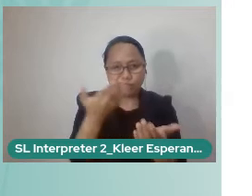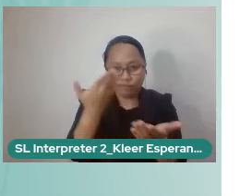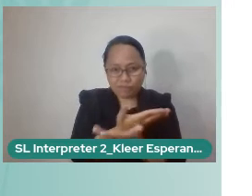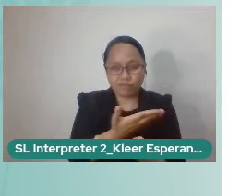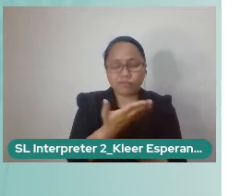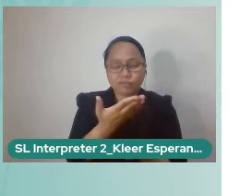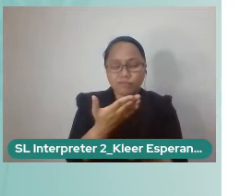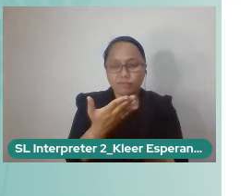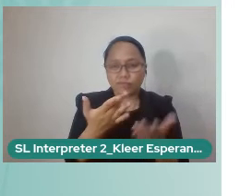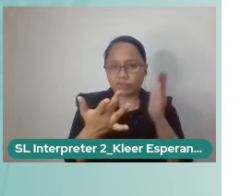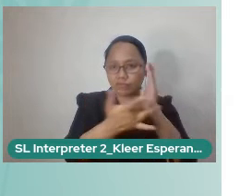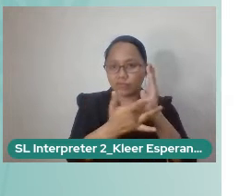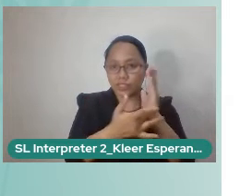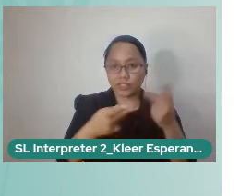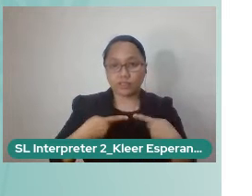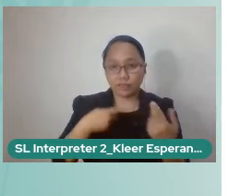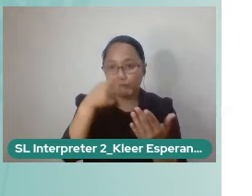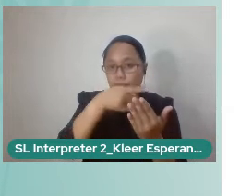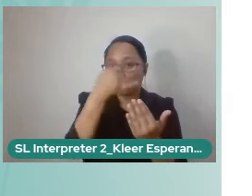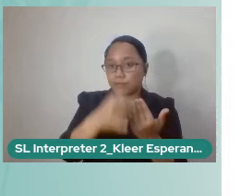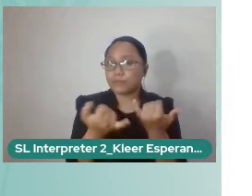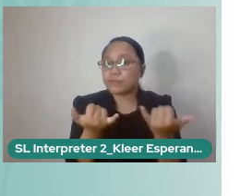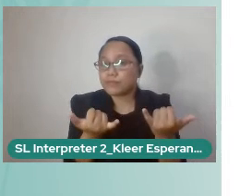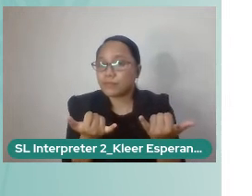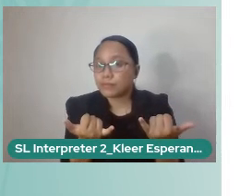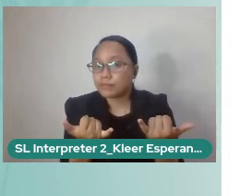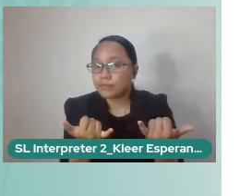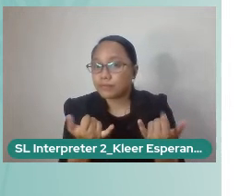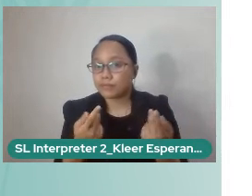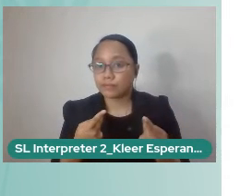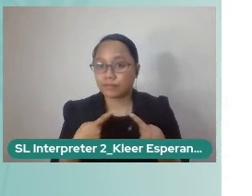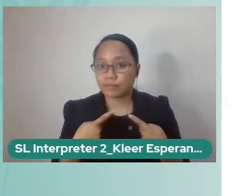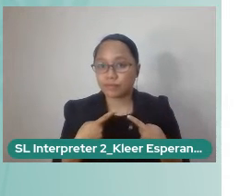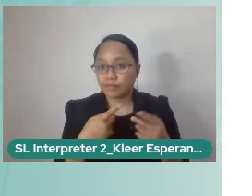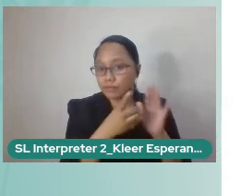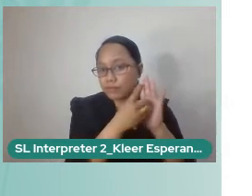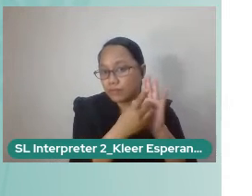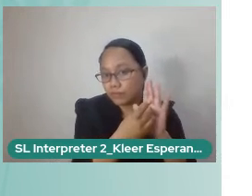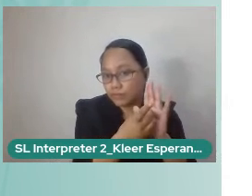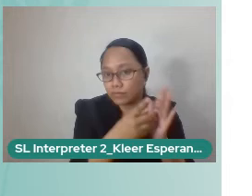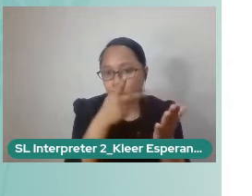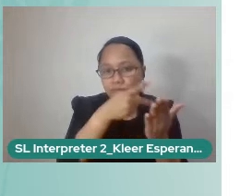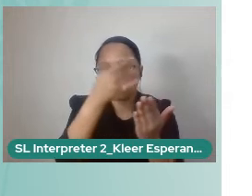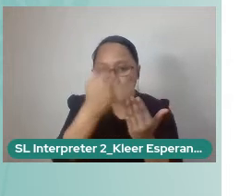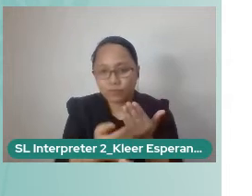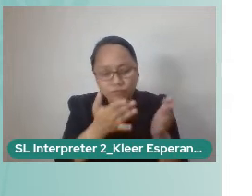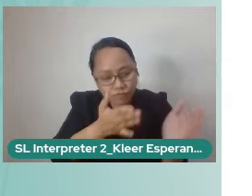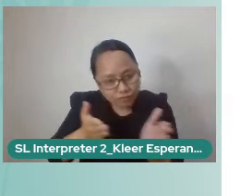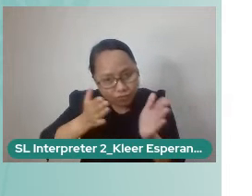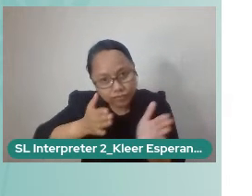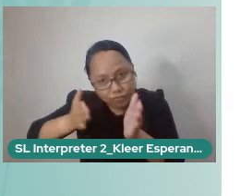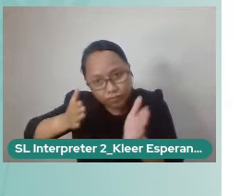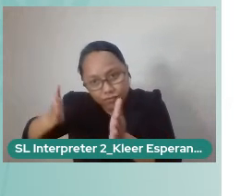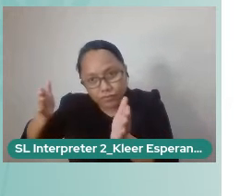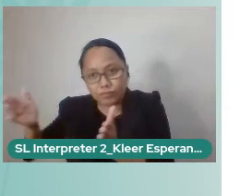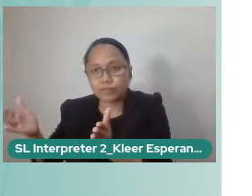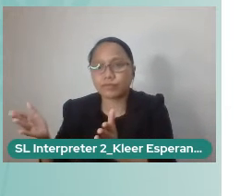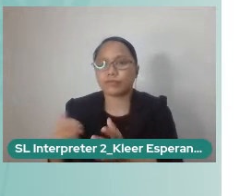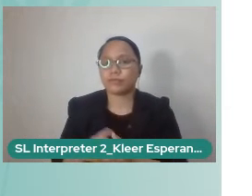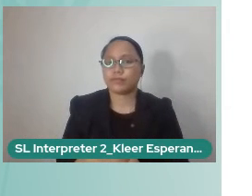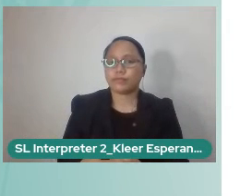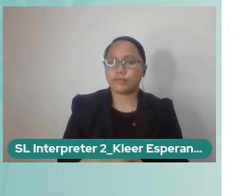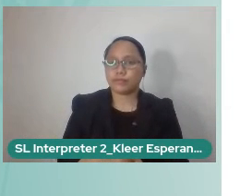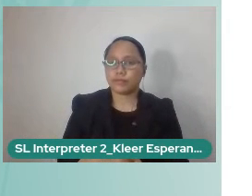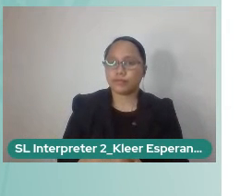cryotherapy to the introduction of the thermoablation and the HPV test. And also we have been focused